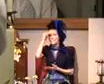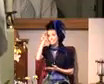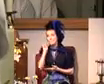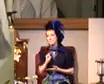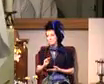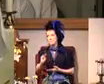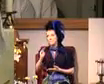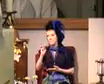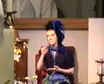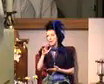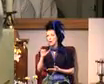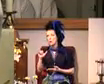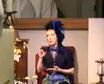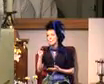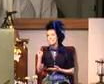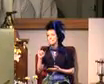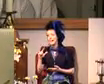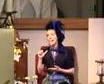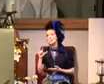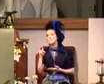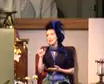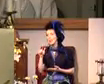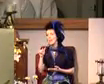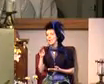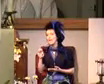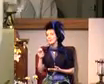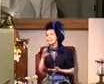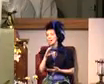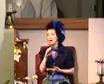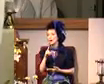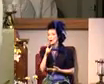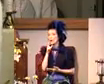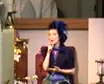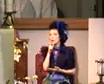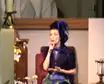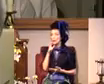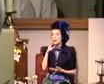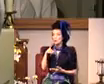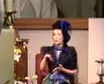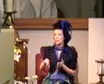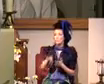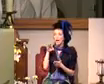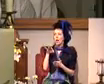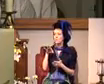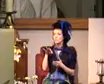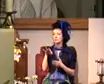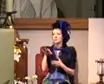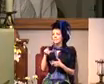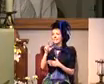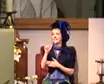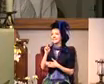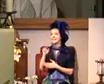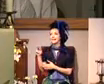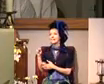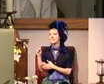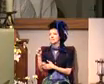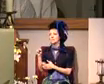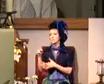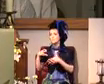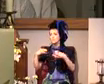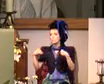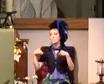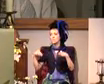find Jesus that day and who found the linen clothes left in the tomb. No use to Jesus